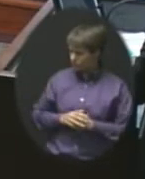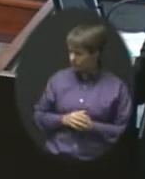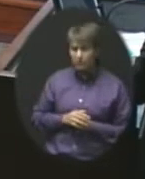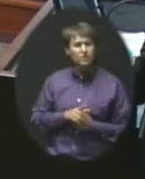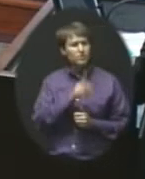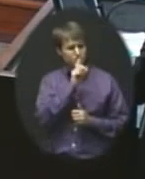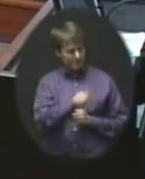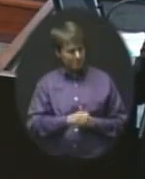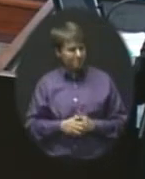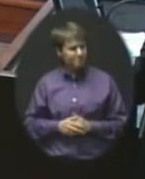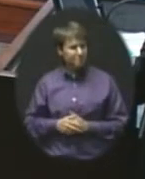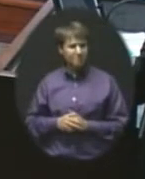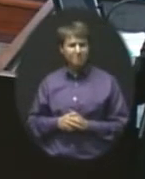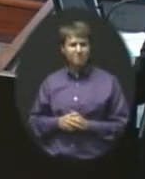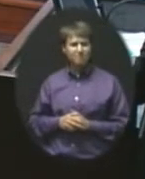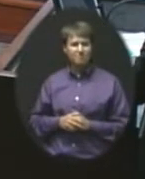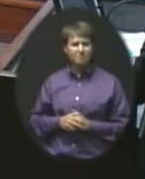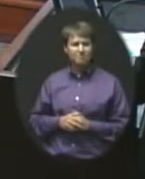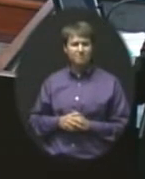betcha.